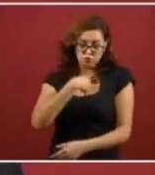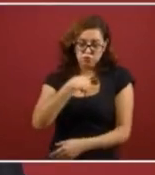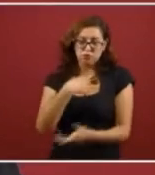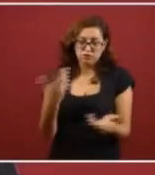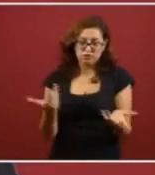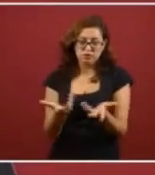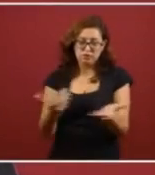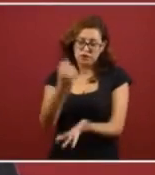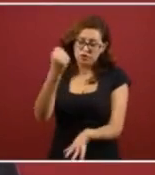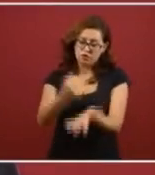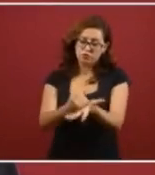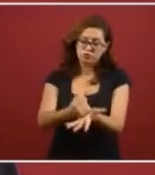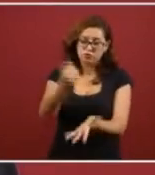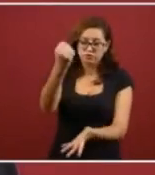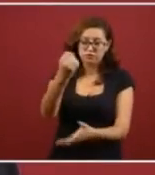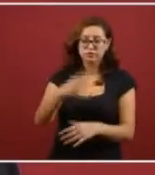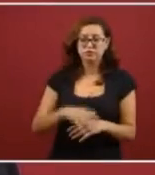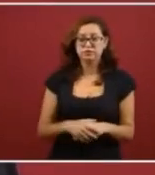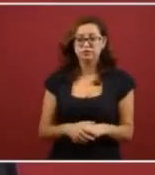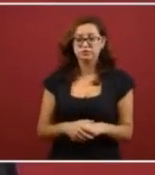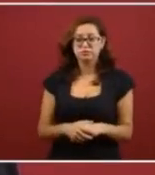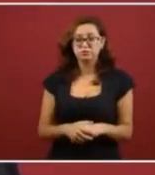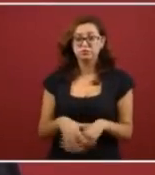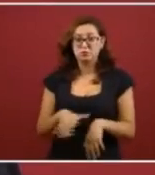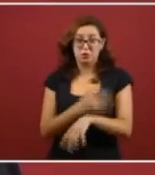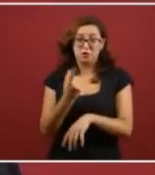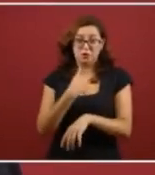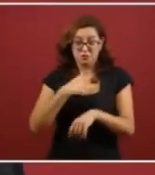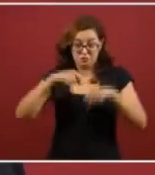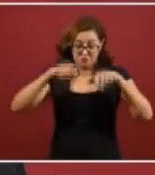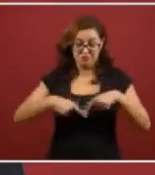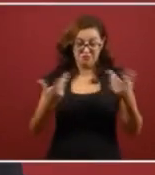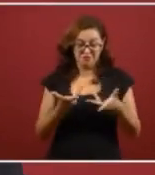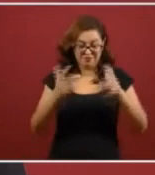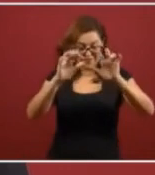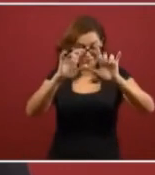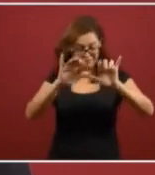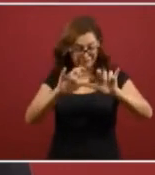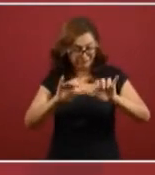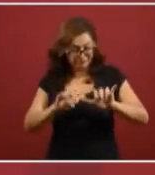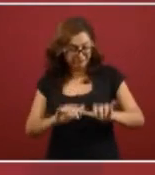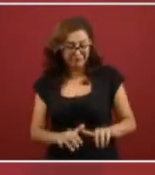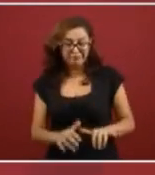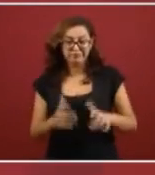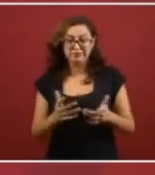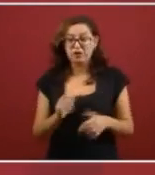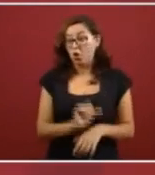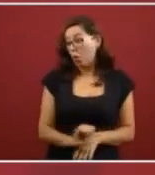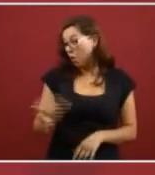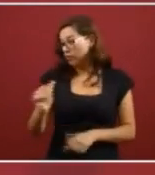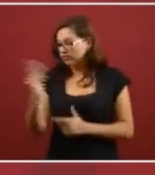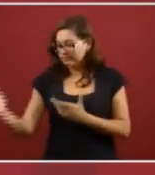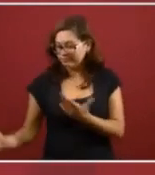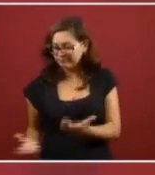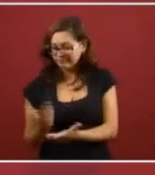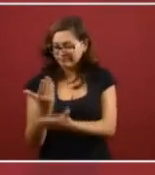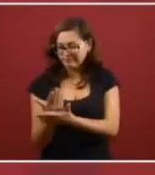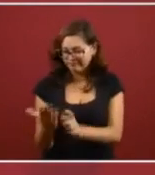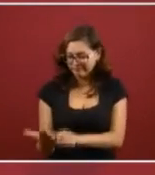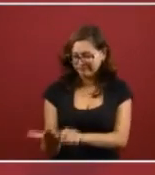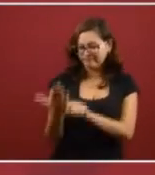incluso, inclusively. Me tocó escribirla, I had to write it porque because había otra versión, there was a different